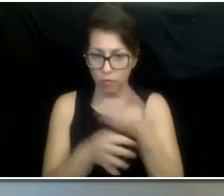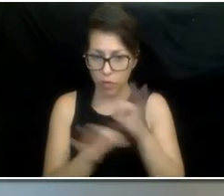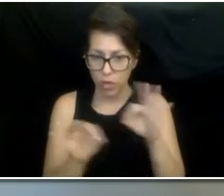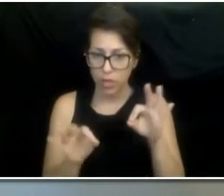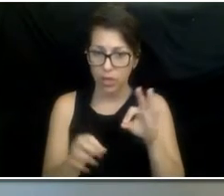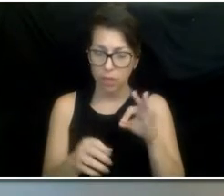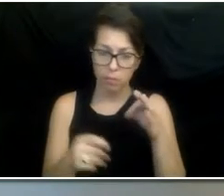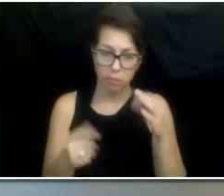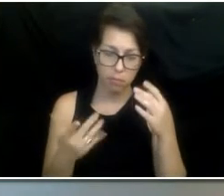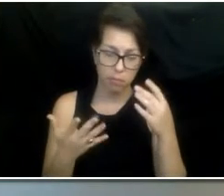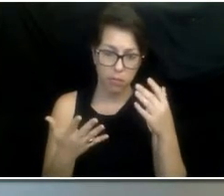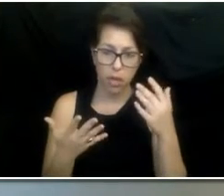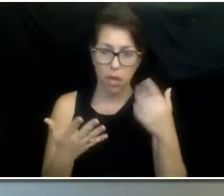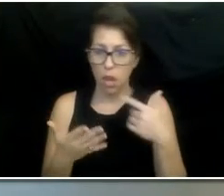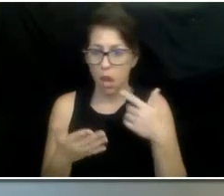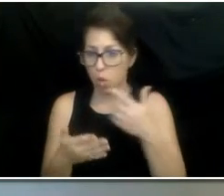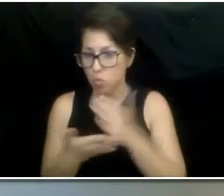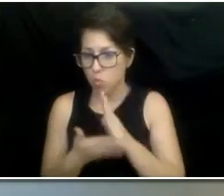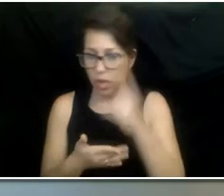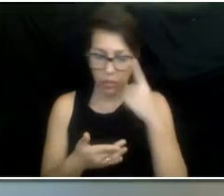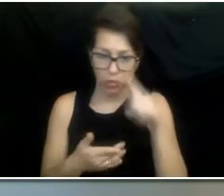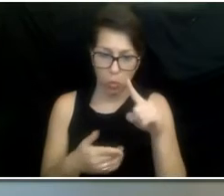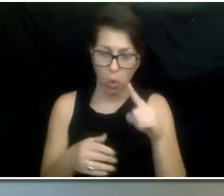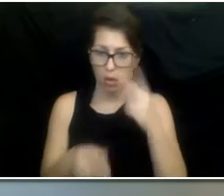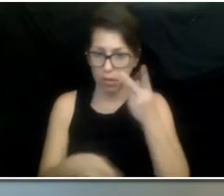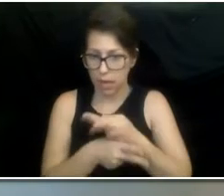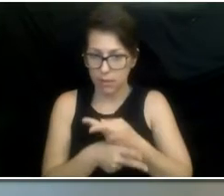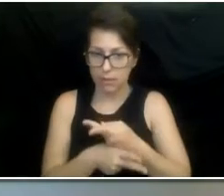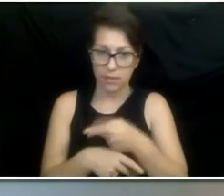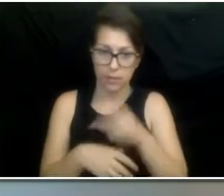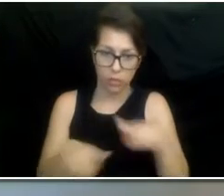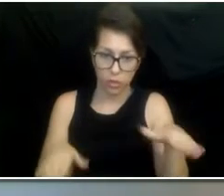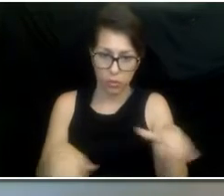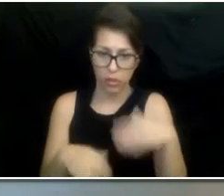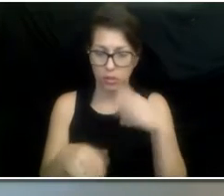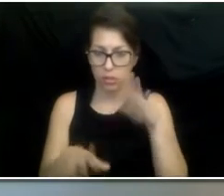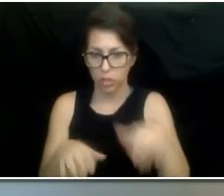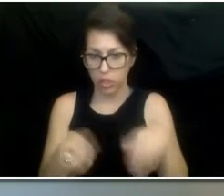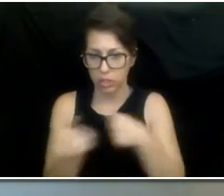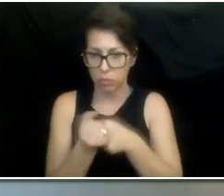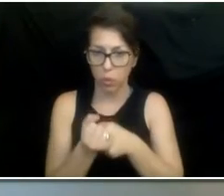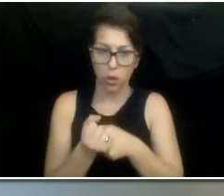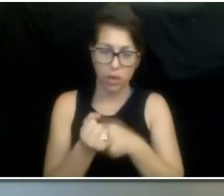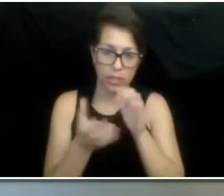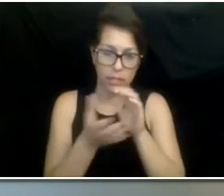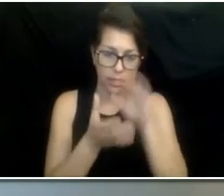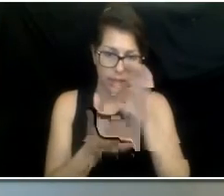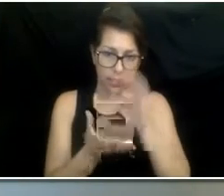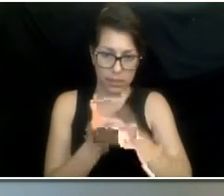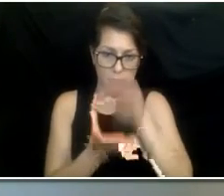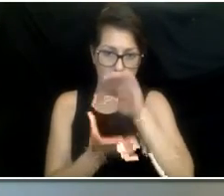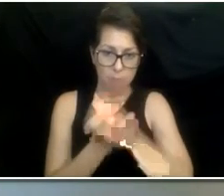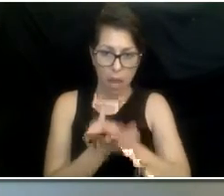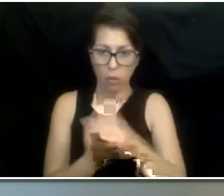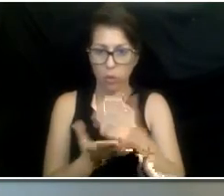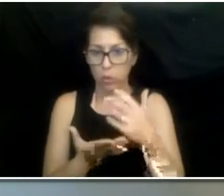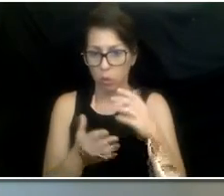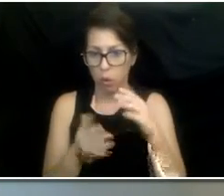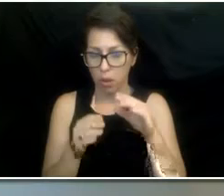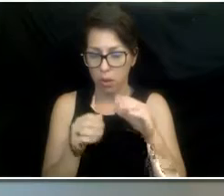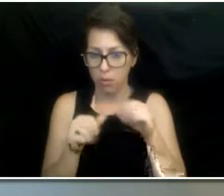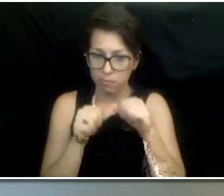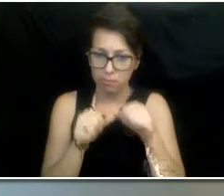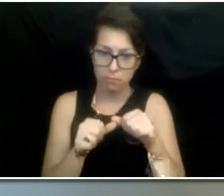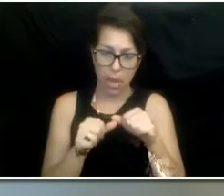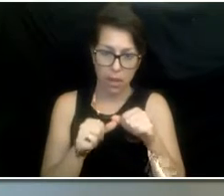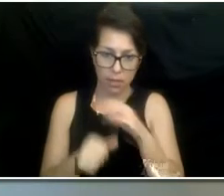abusers in Family Court we also represent survivors of family off in family offense matters to obtain